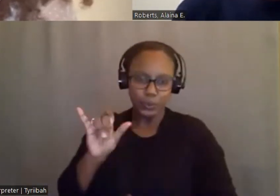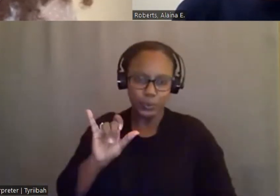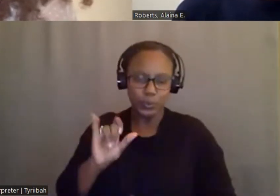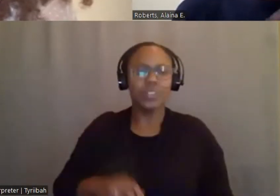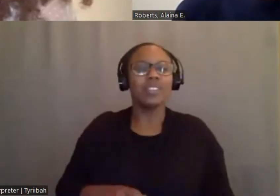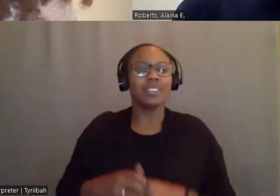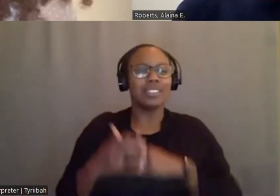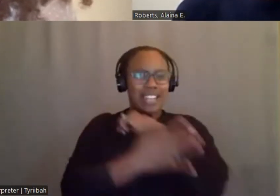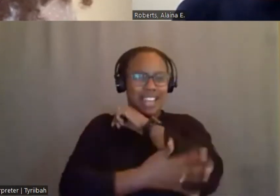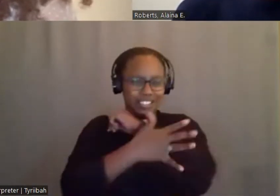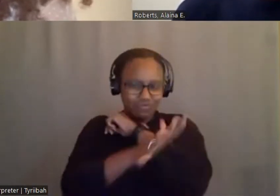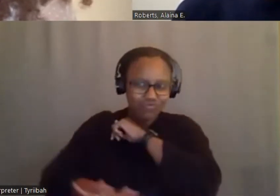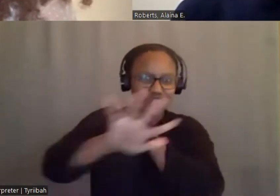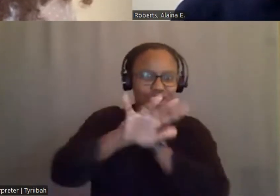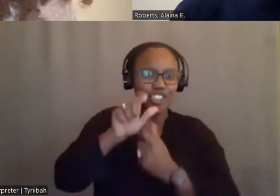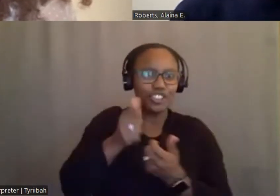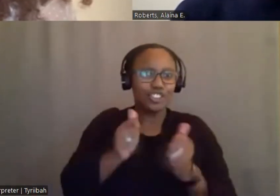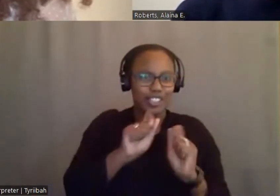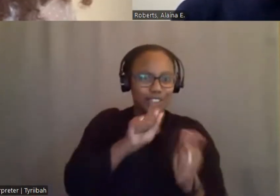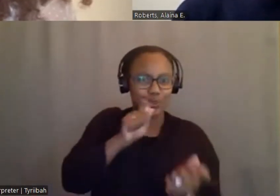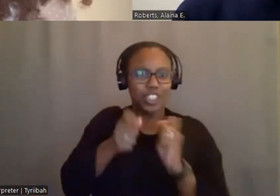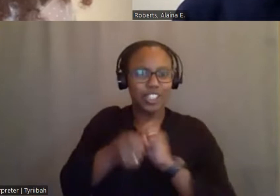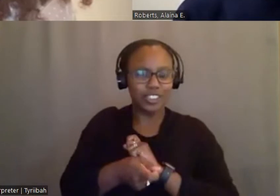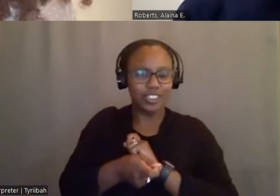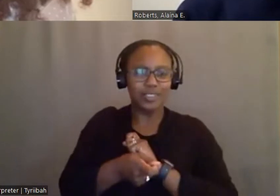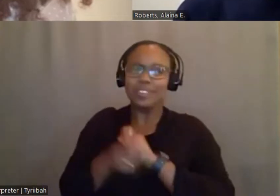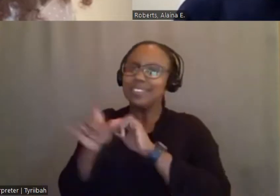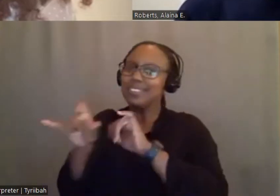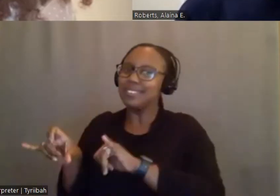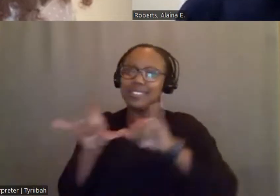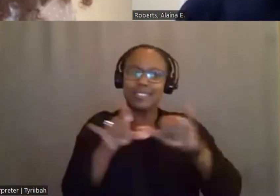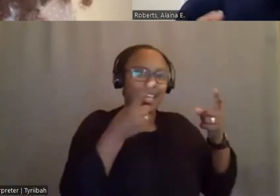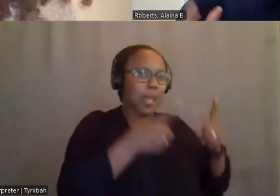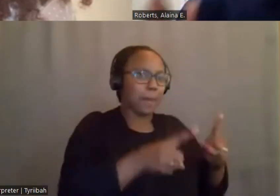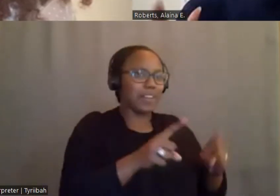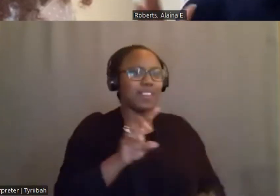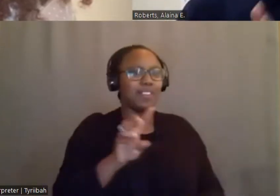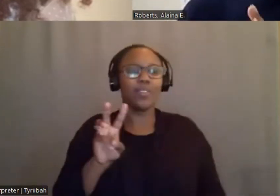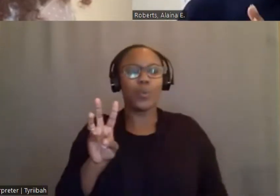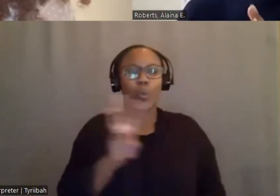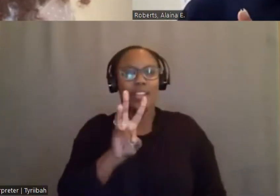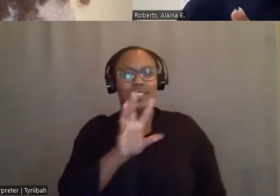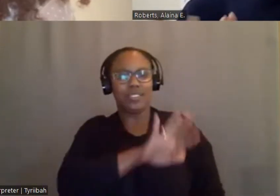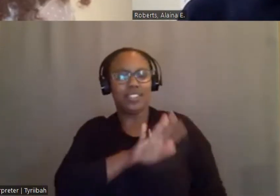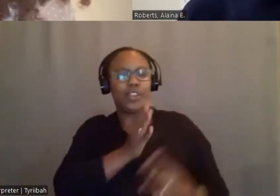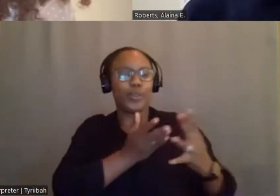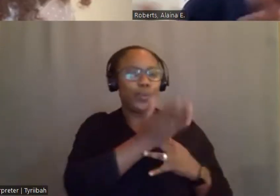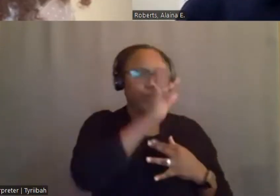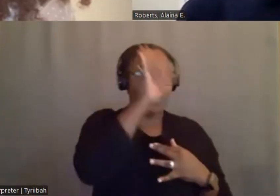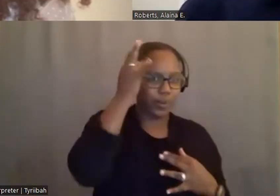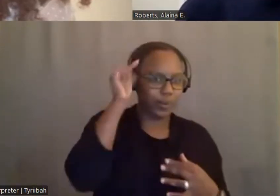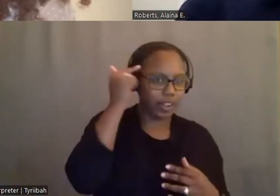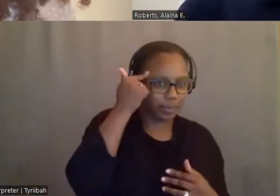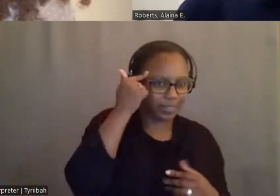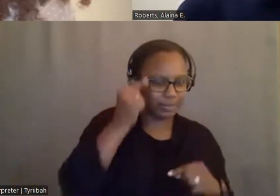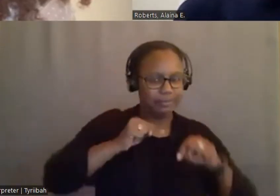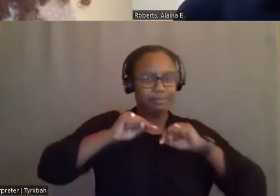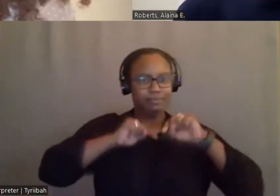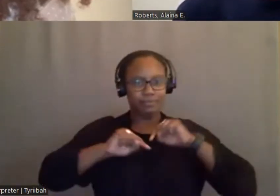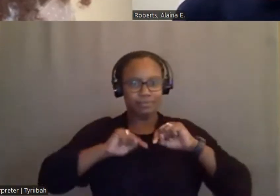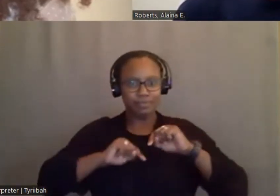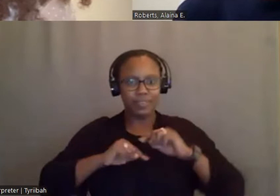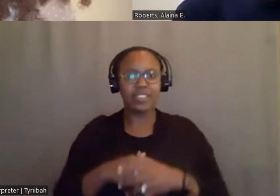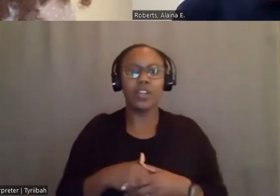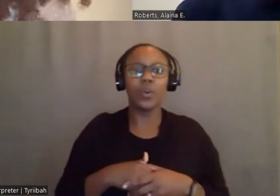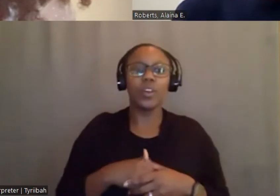of these things are also happening in the West through the federal government. And so quickly, I need to back up and say that the five slaveholding Indian